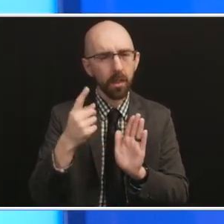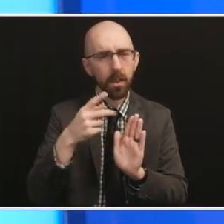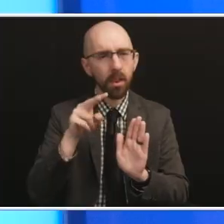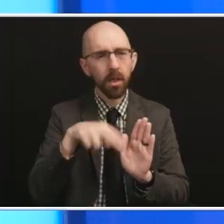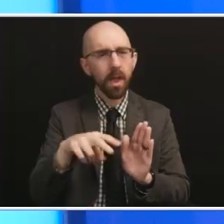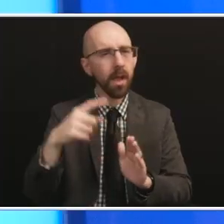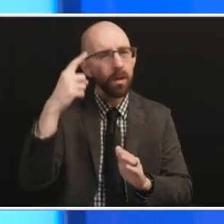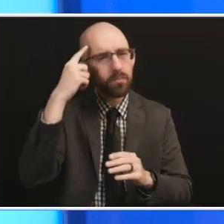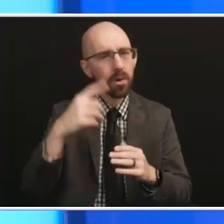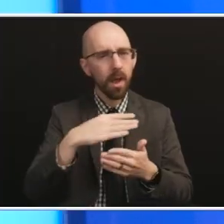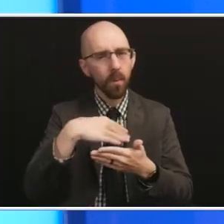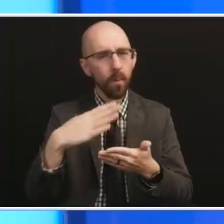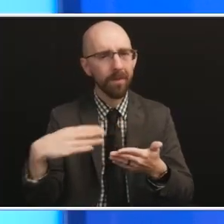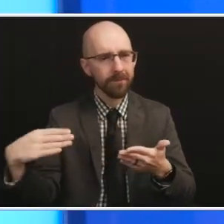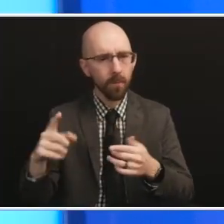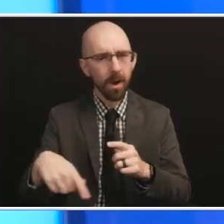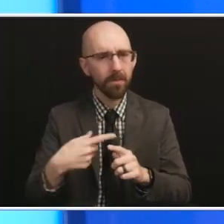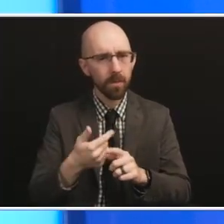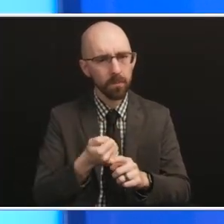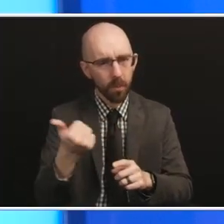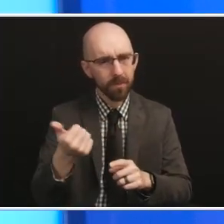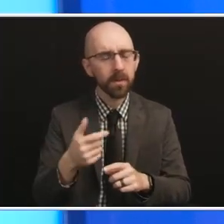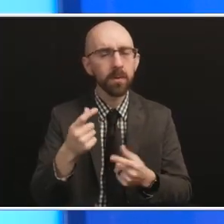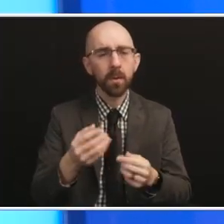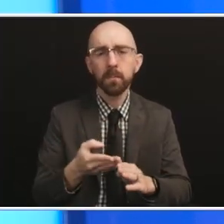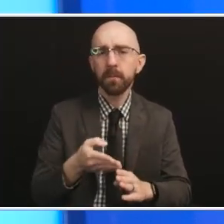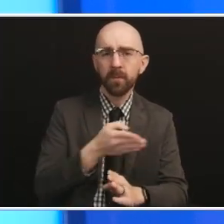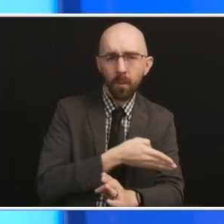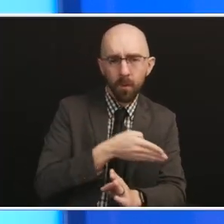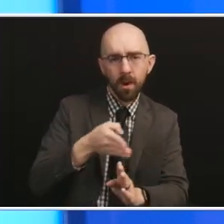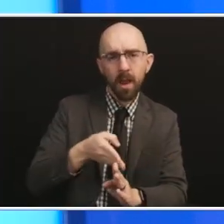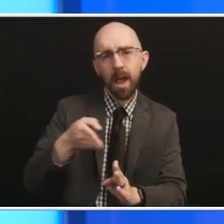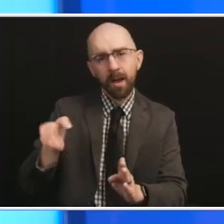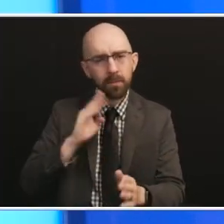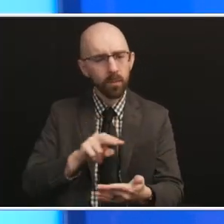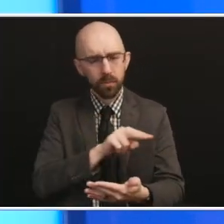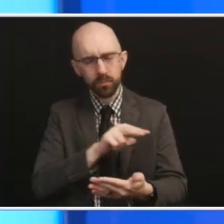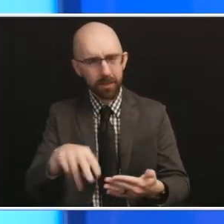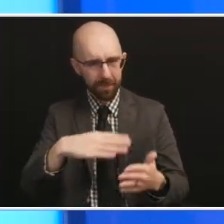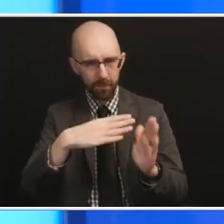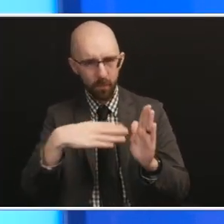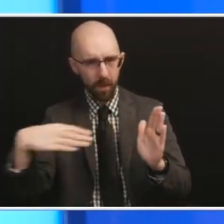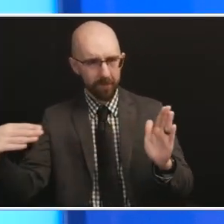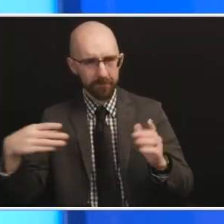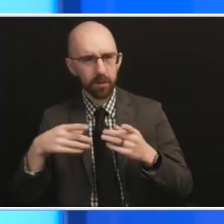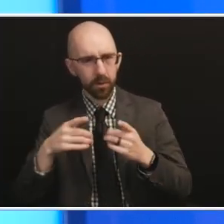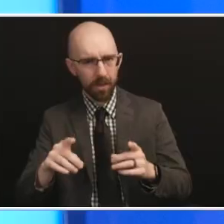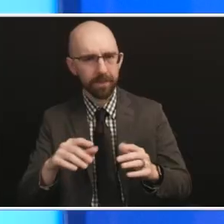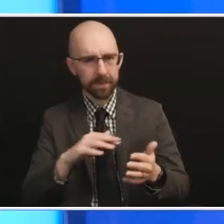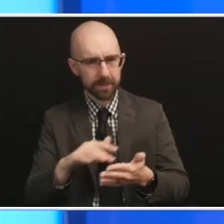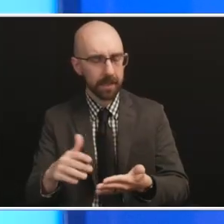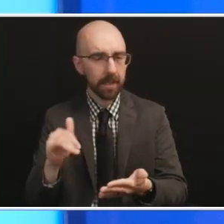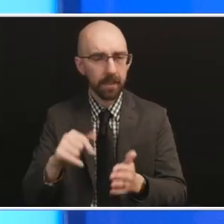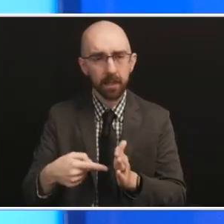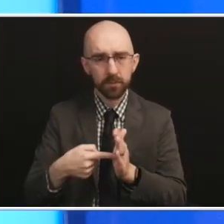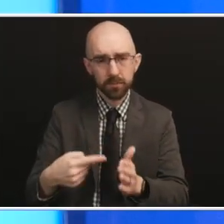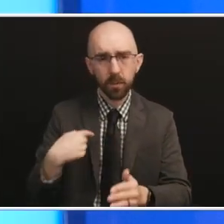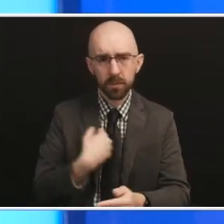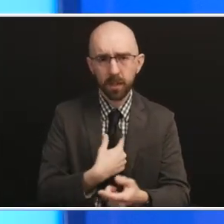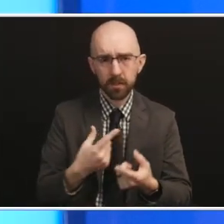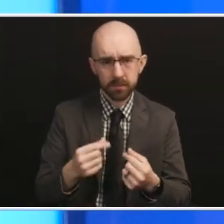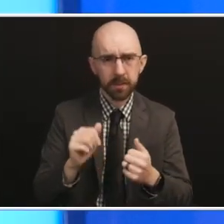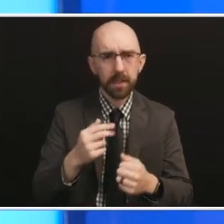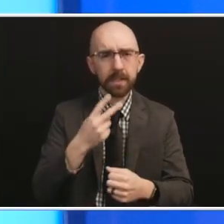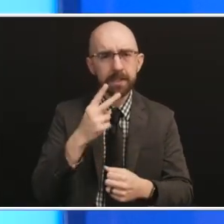it. And so they do that before and after, and we'll read the brain waves during the study. And what it shows us is we can see that irritable part